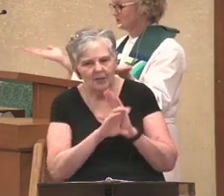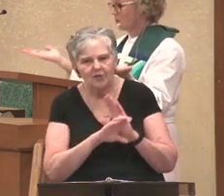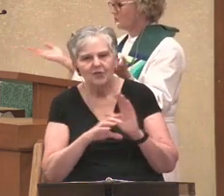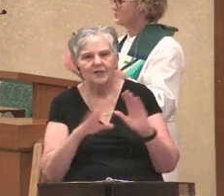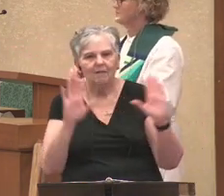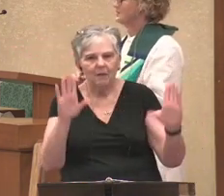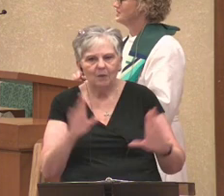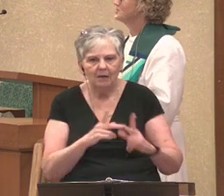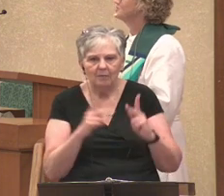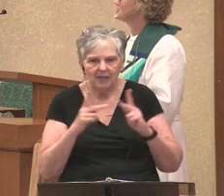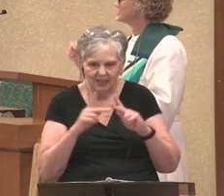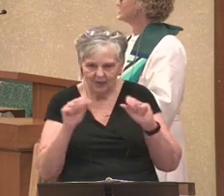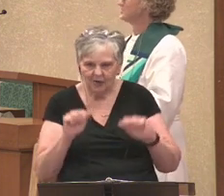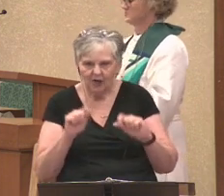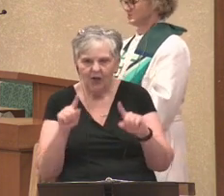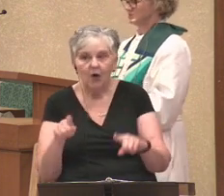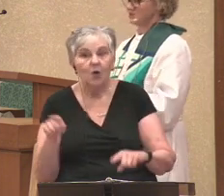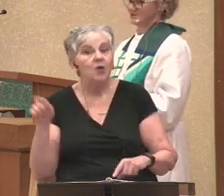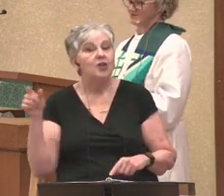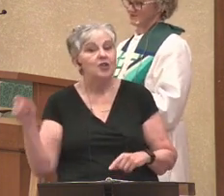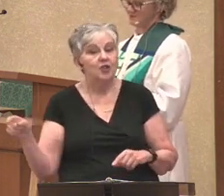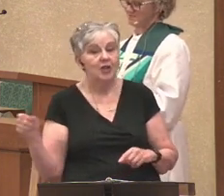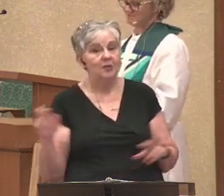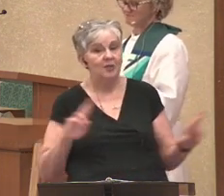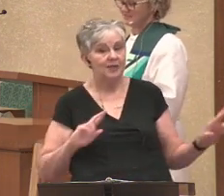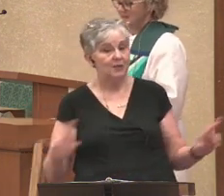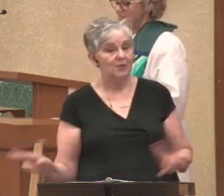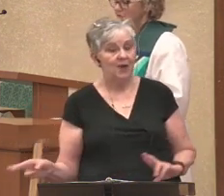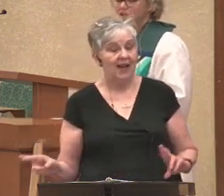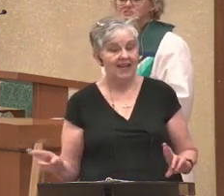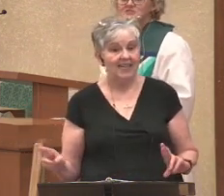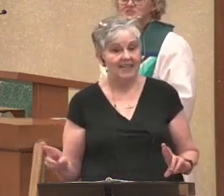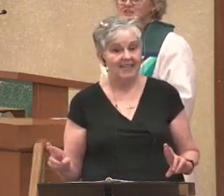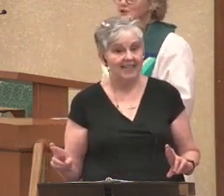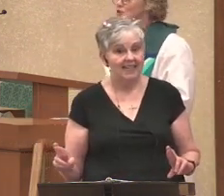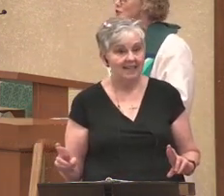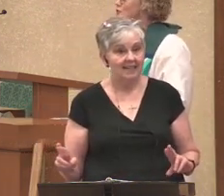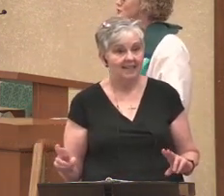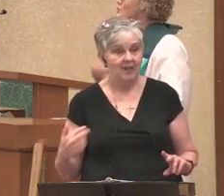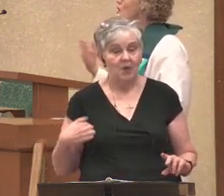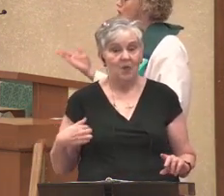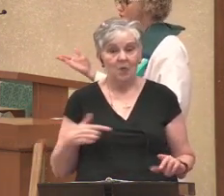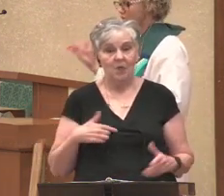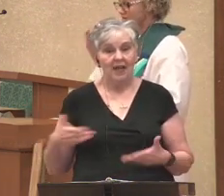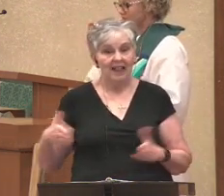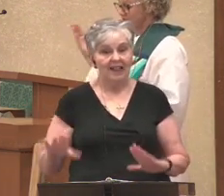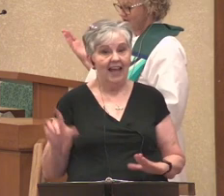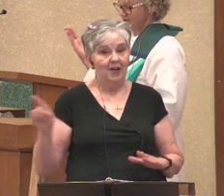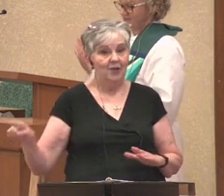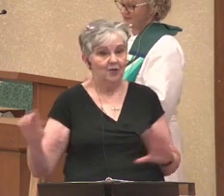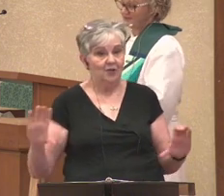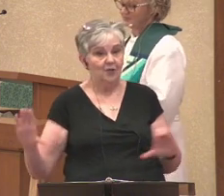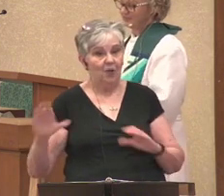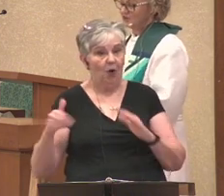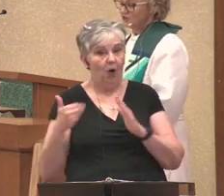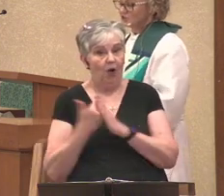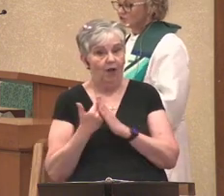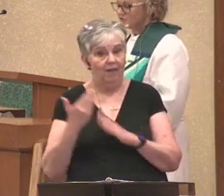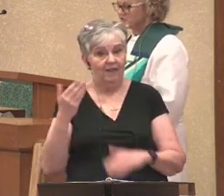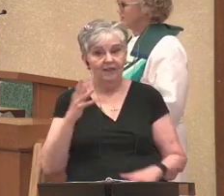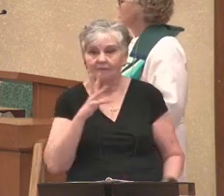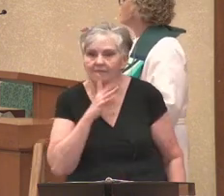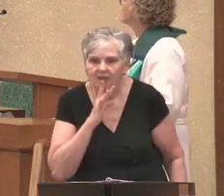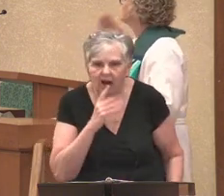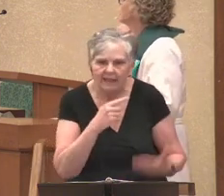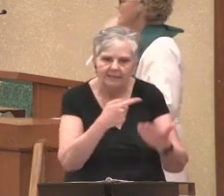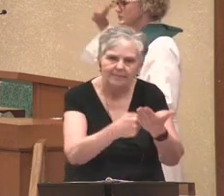we could go, she was ready for them. The rest of us let her do all of the talking. She